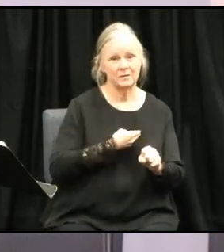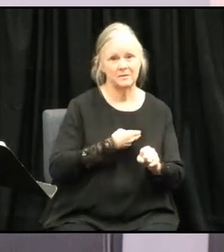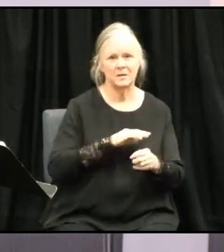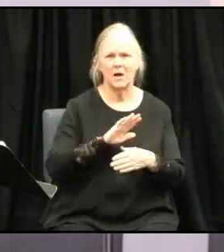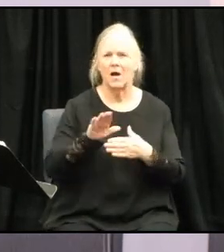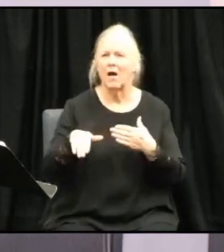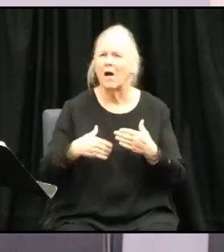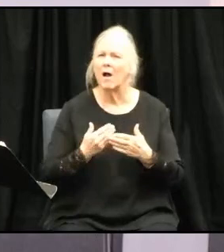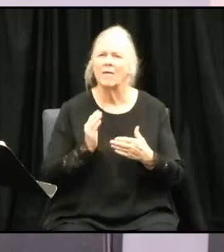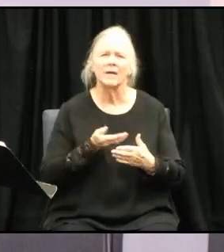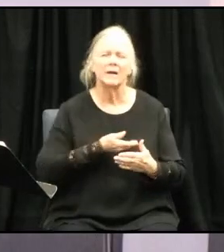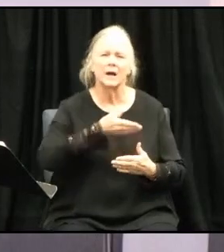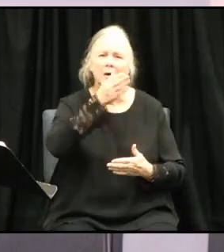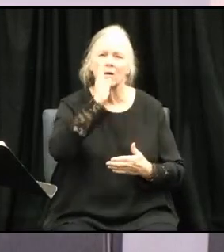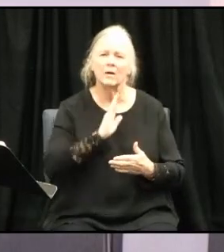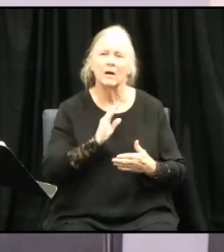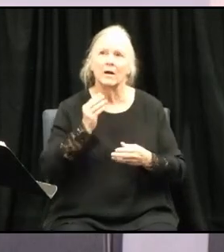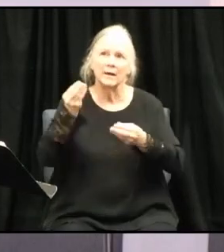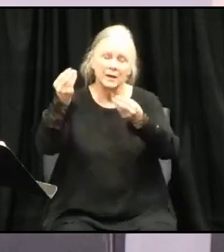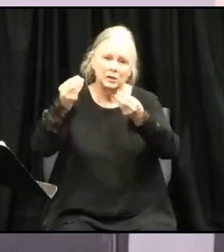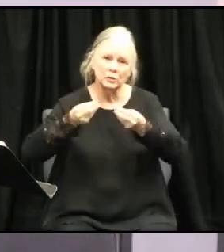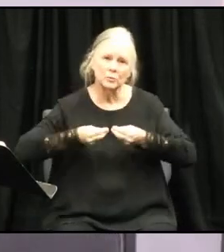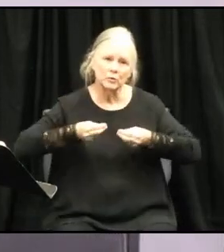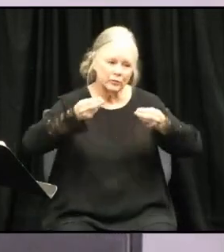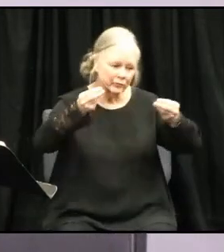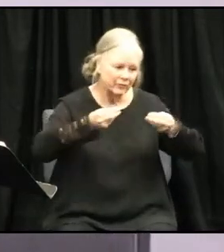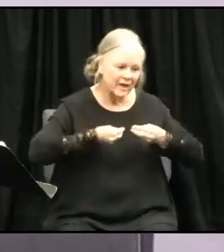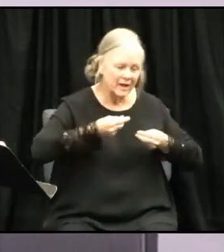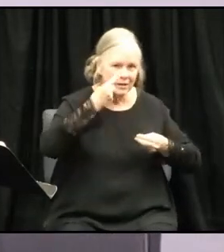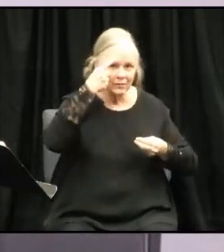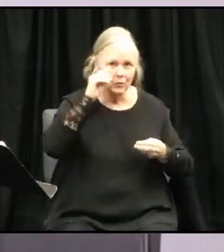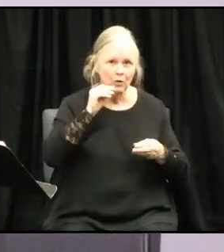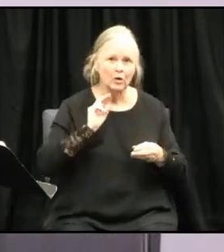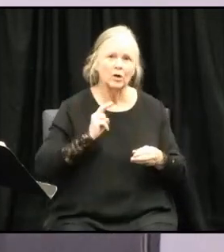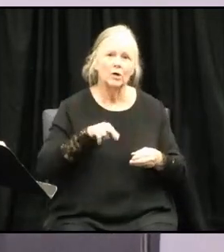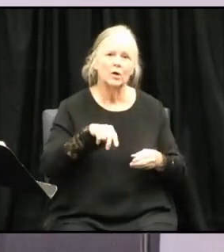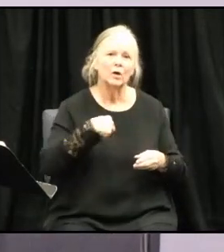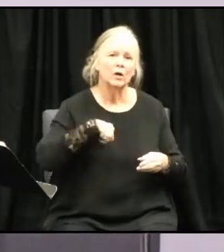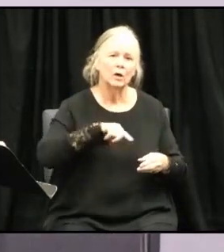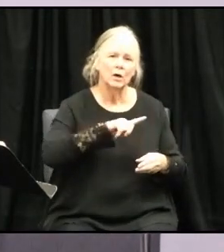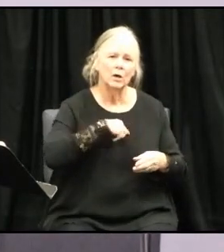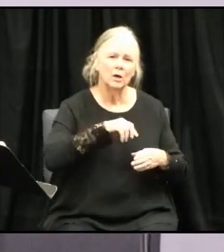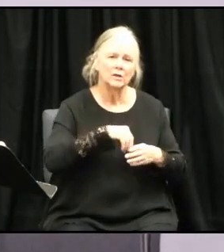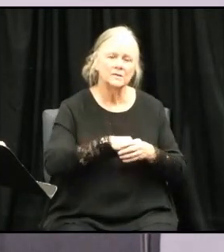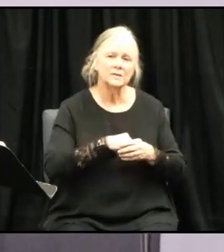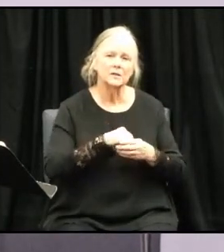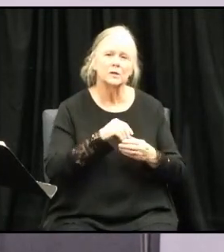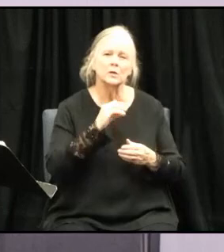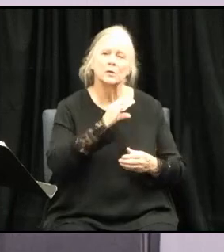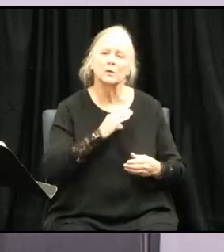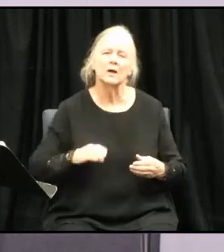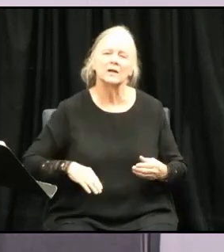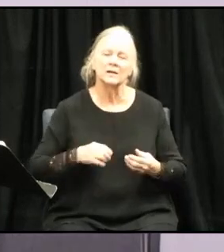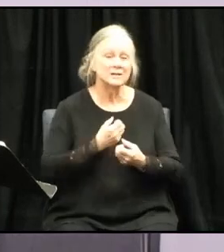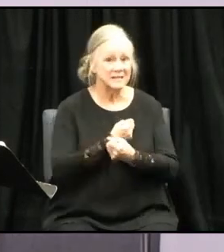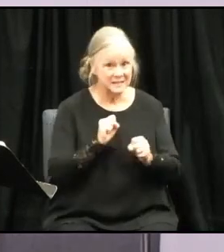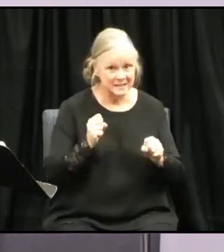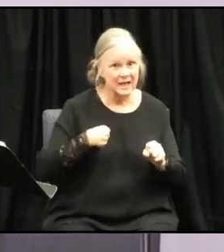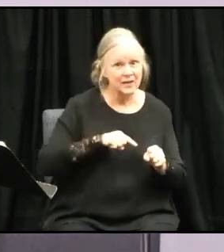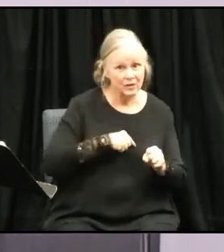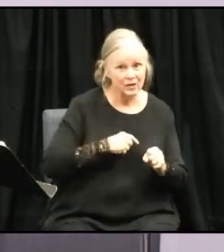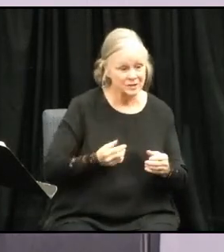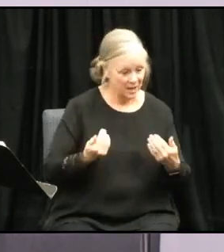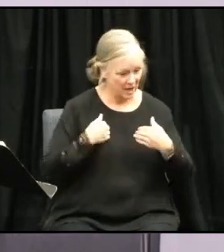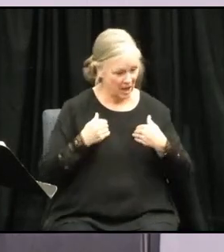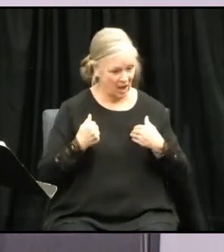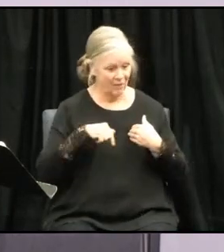All that our God has provided for us in Christ to save us. To have us here celebrating